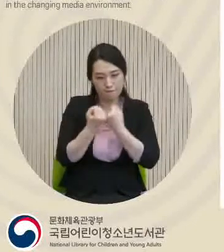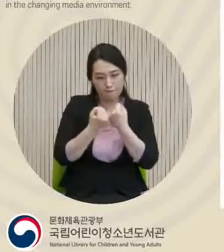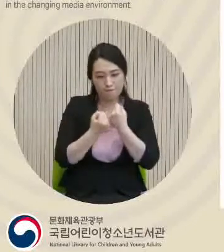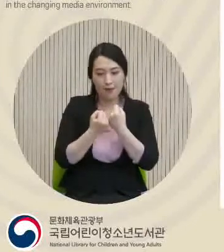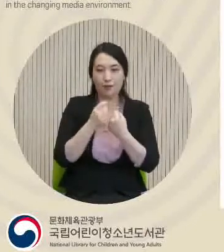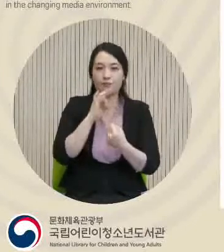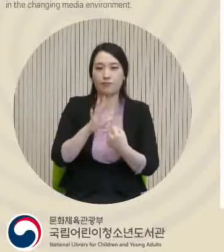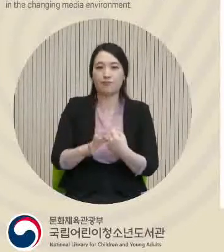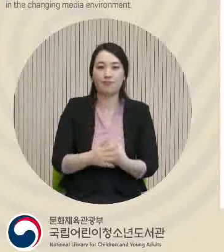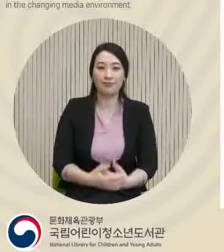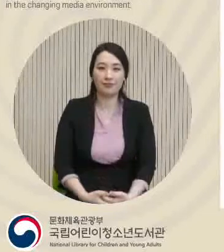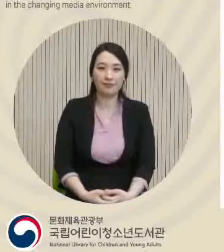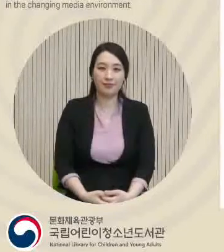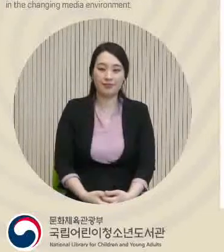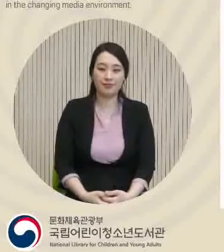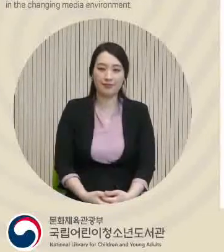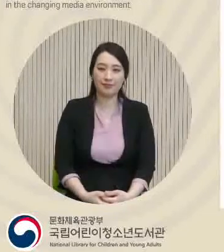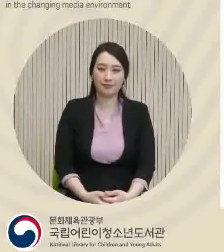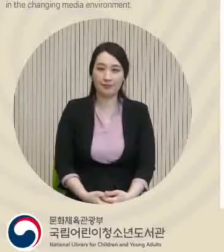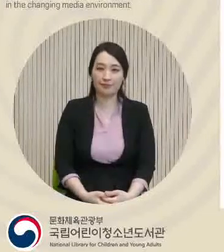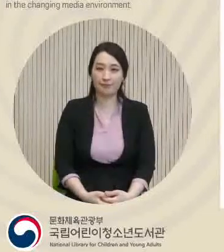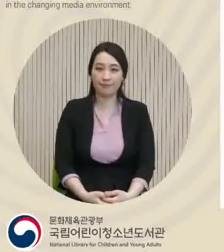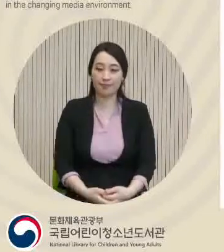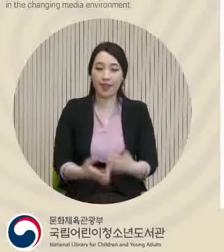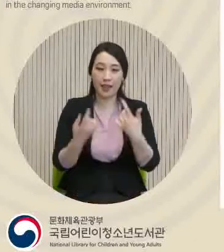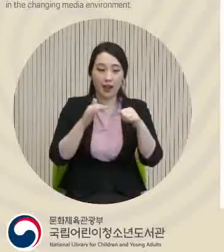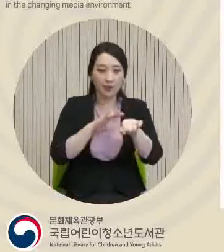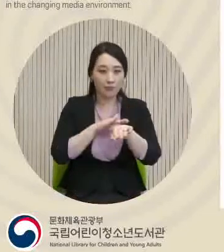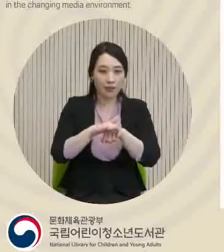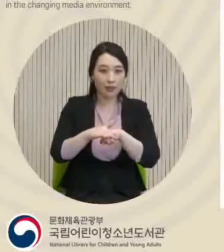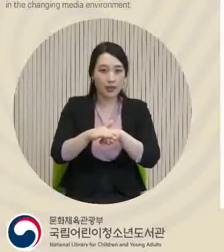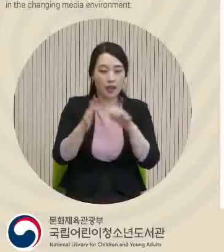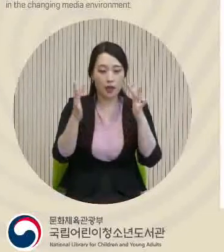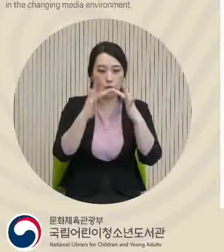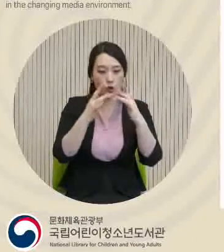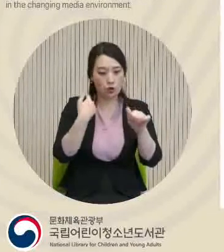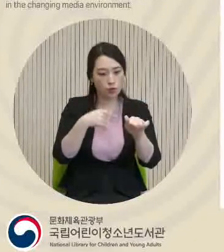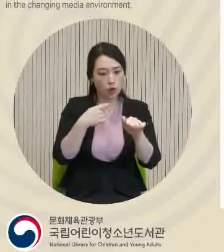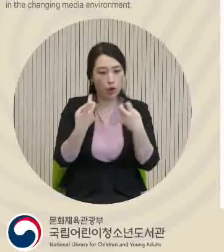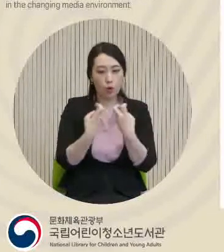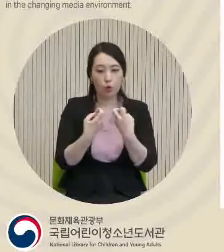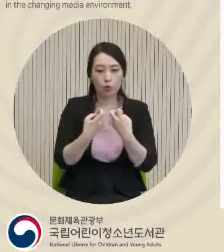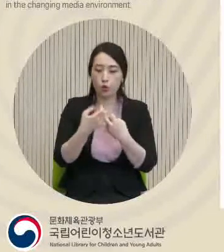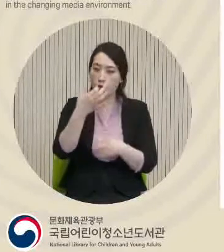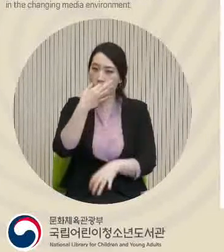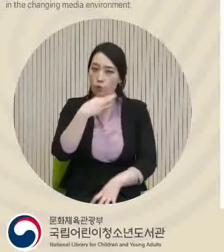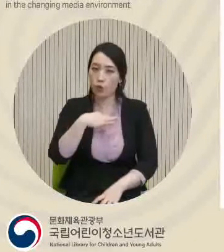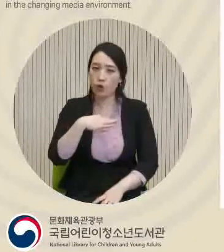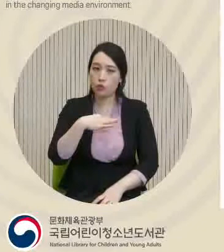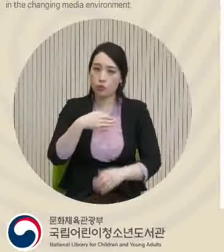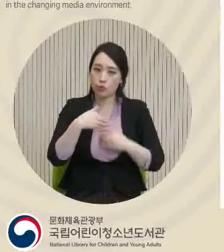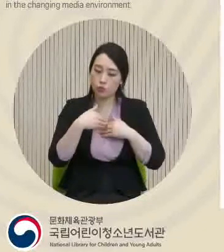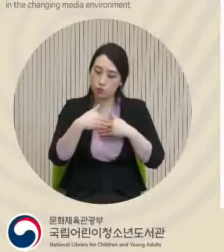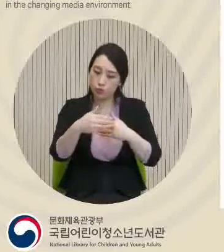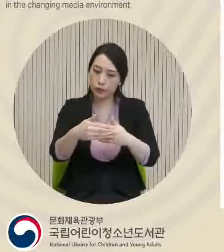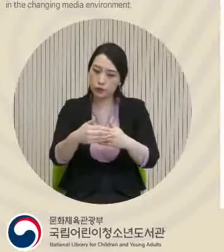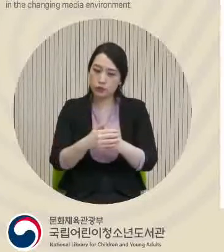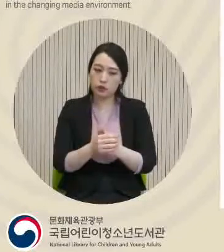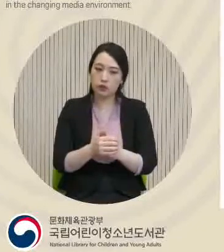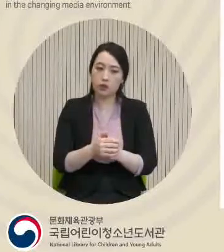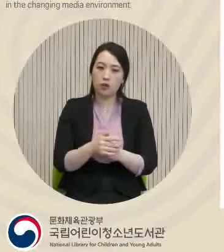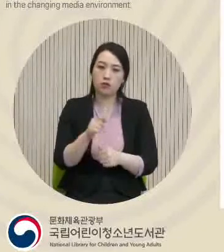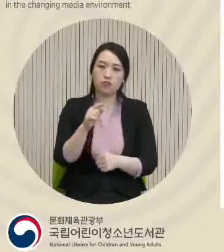shared the guide of the projects with the visiting children and parents. And how